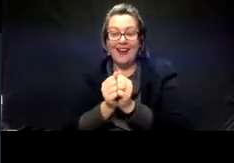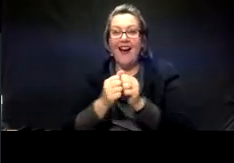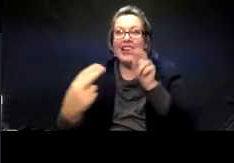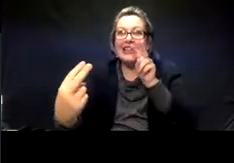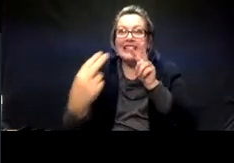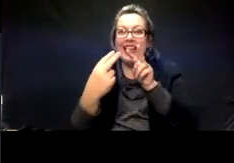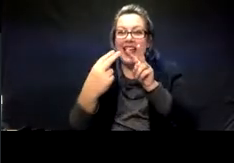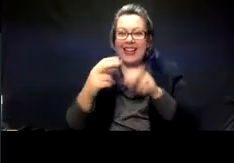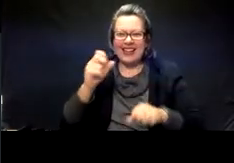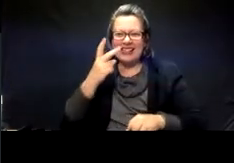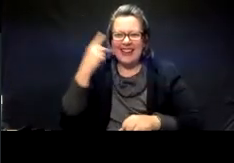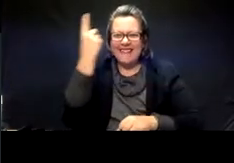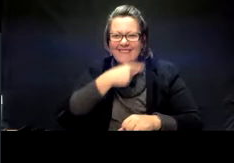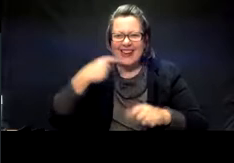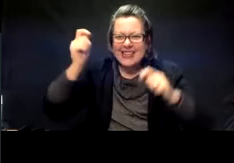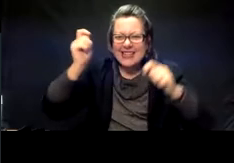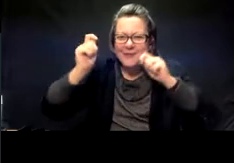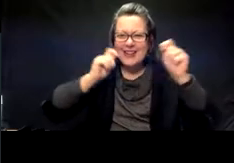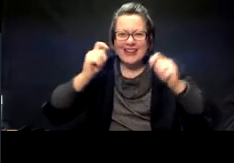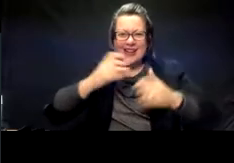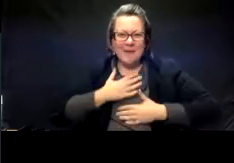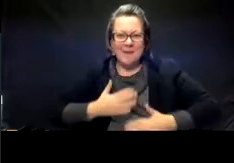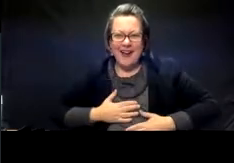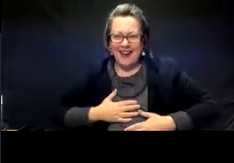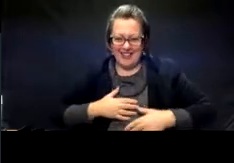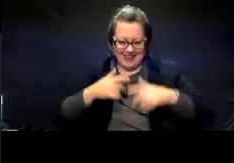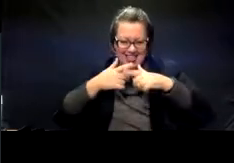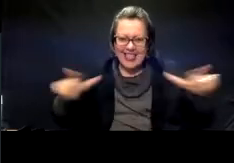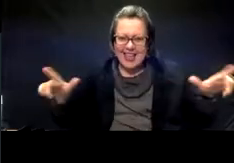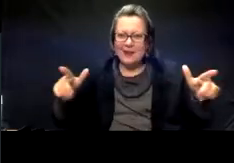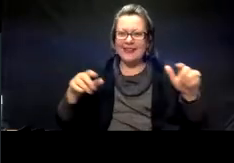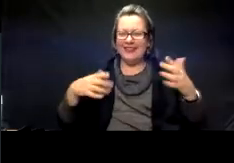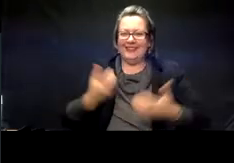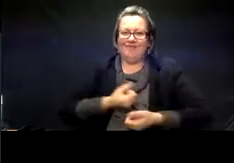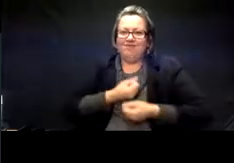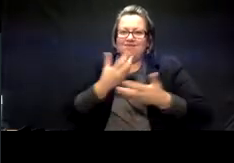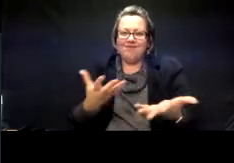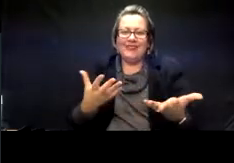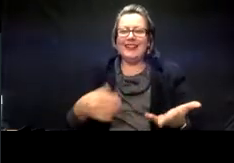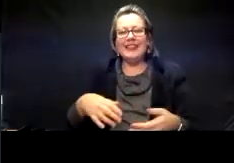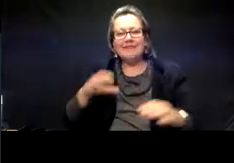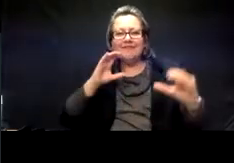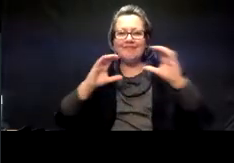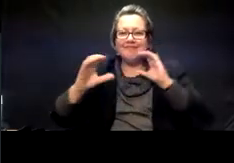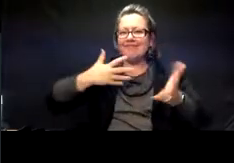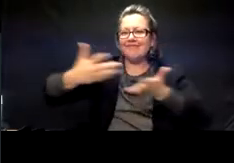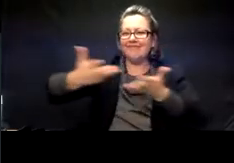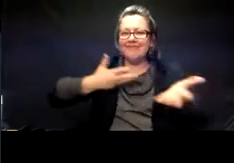and the person that I'm speaking with. So I can see their facial expressions, body language, they can see